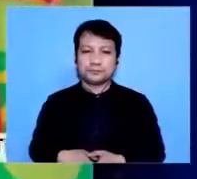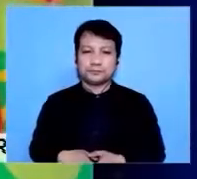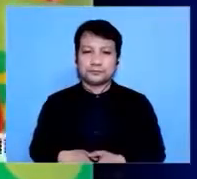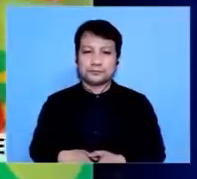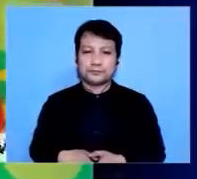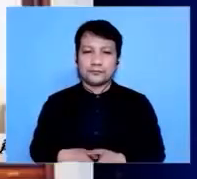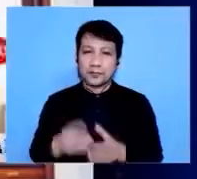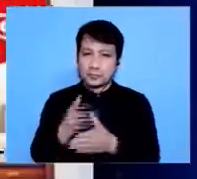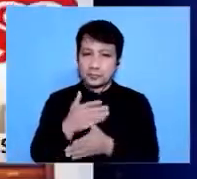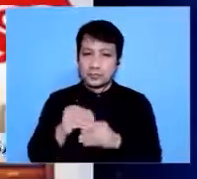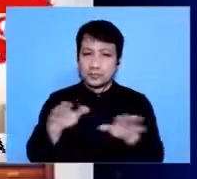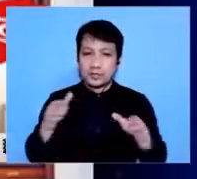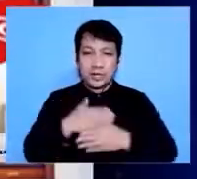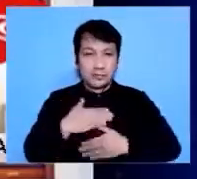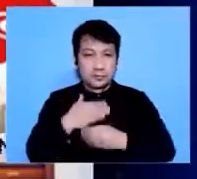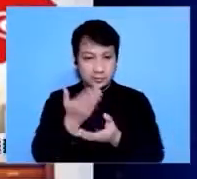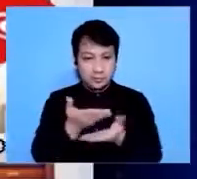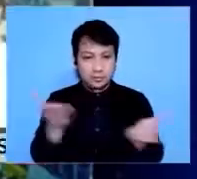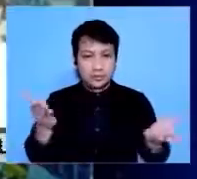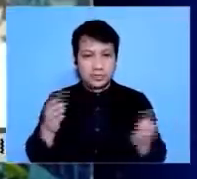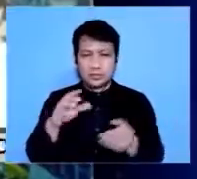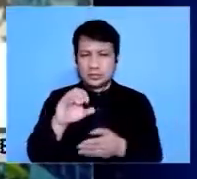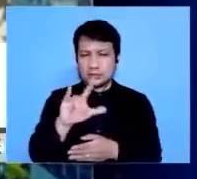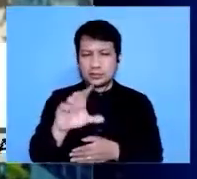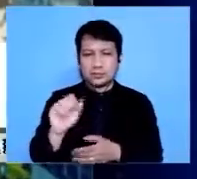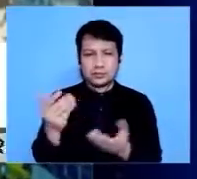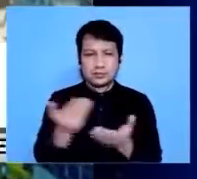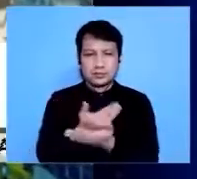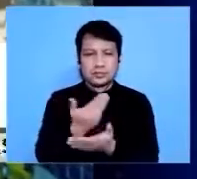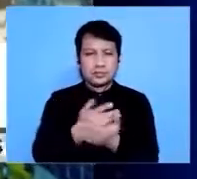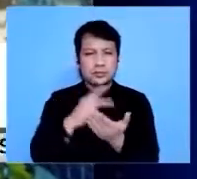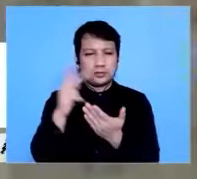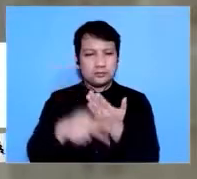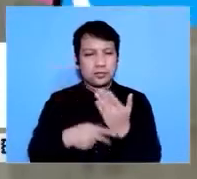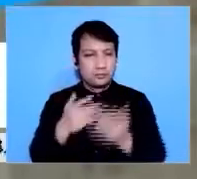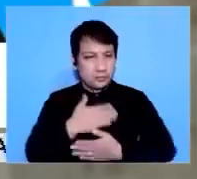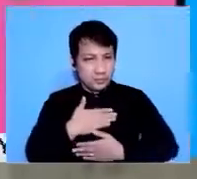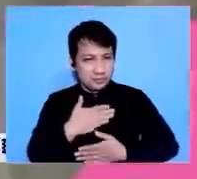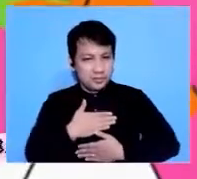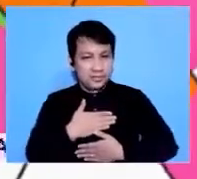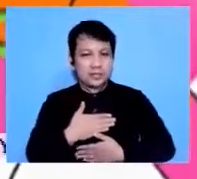sharing the happiness project happiness